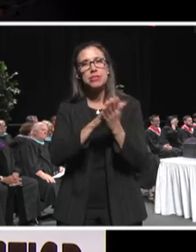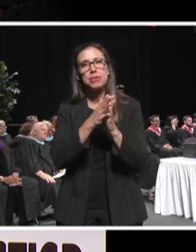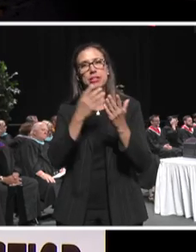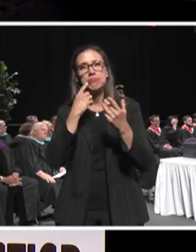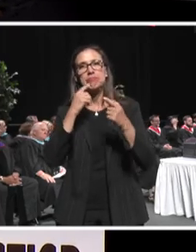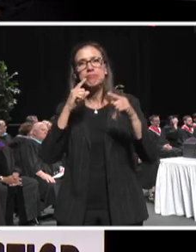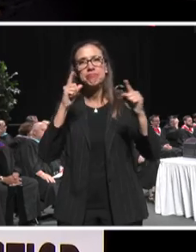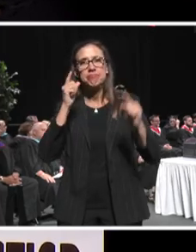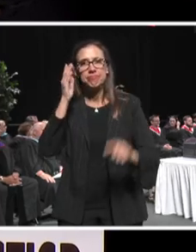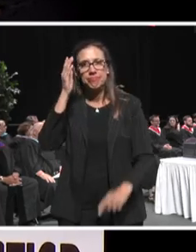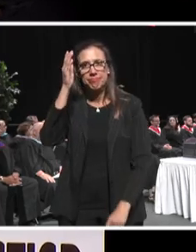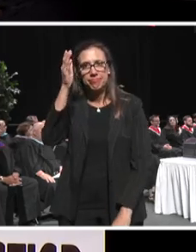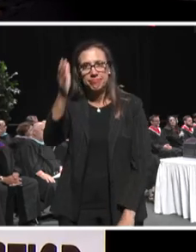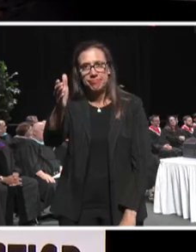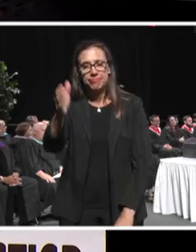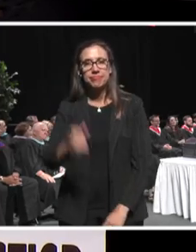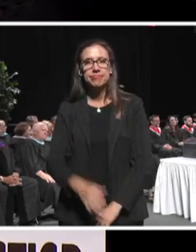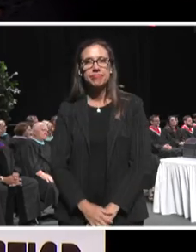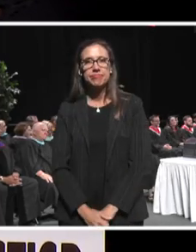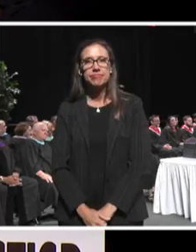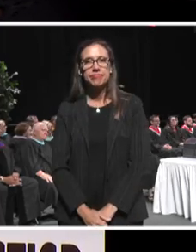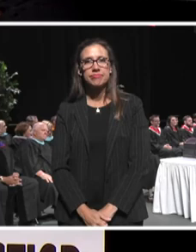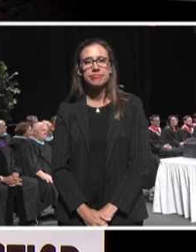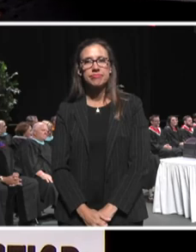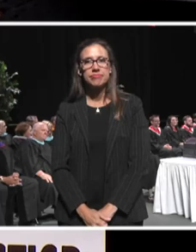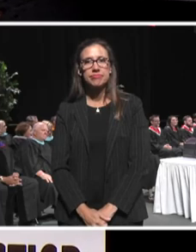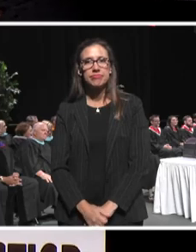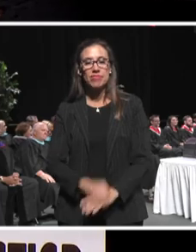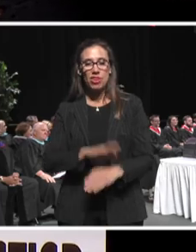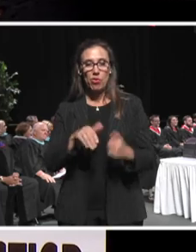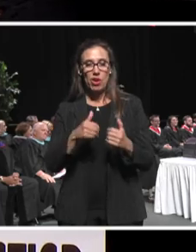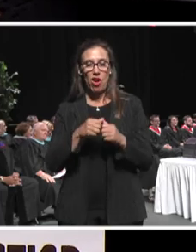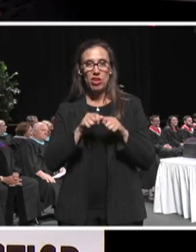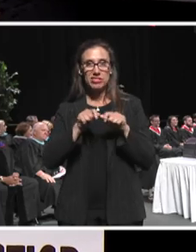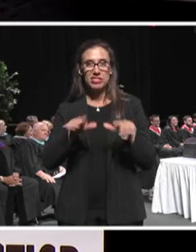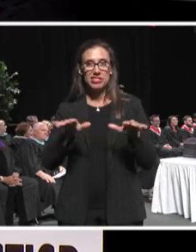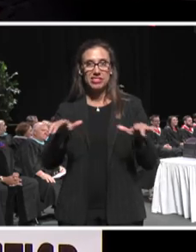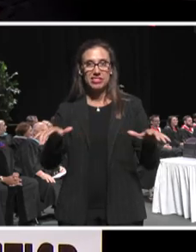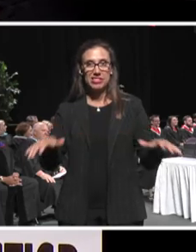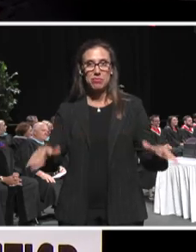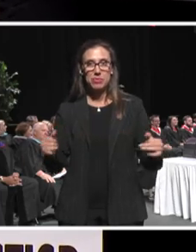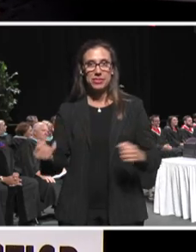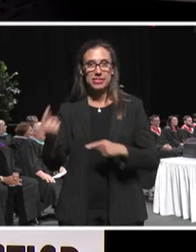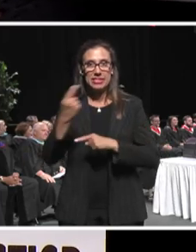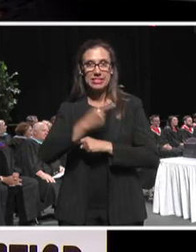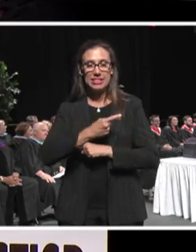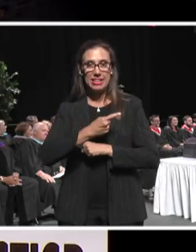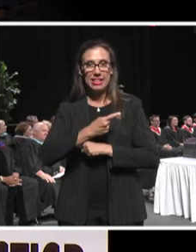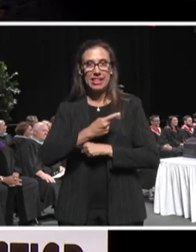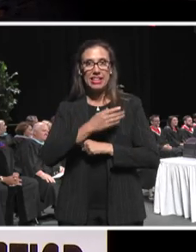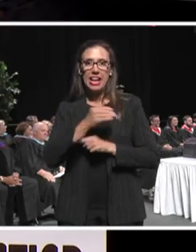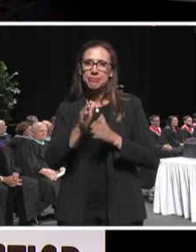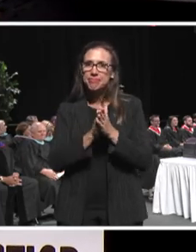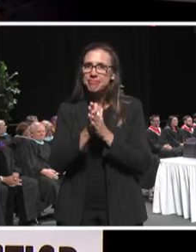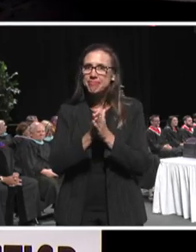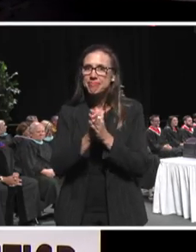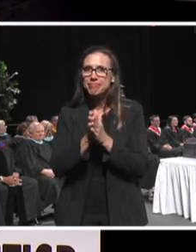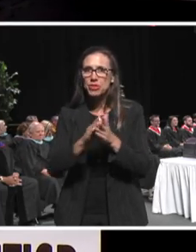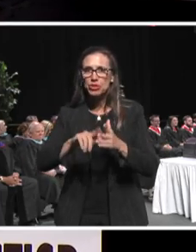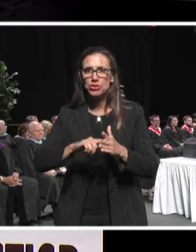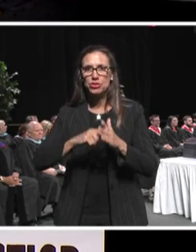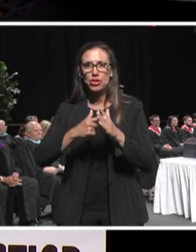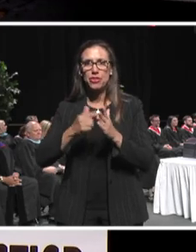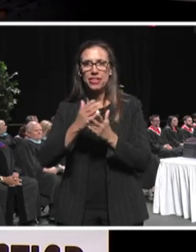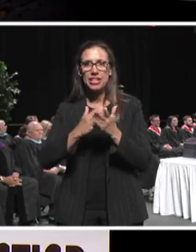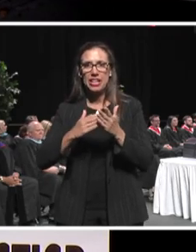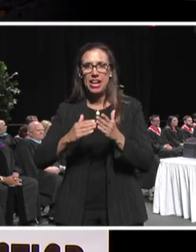successful in the future. As we all part ways here today and eagerly walk into a new chapter